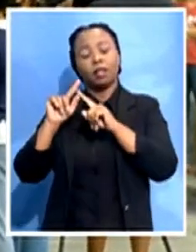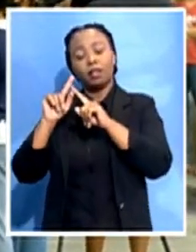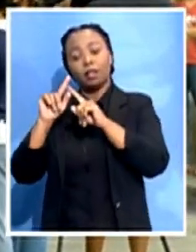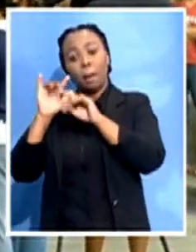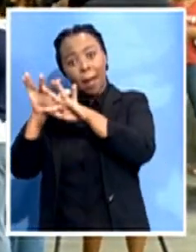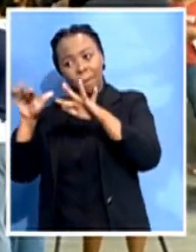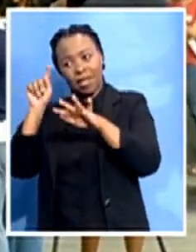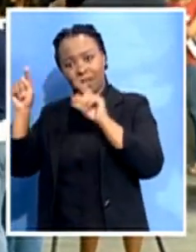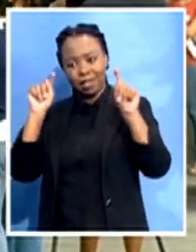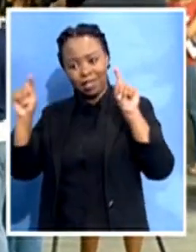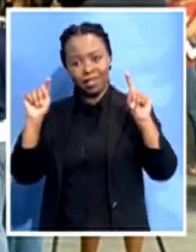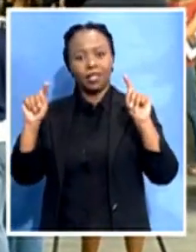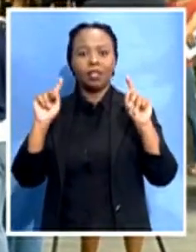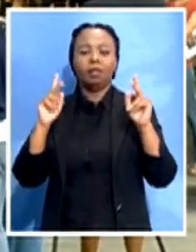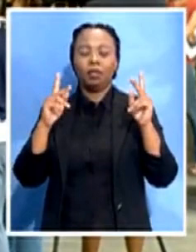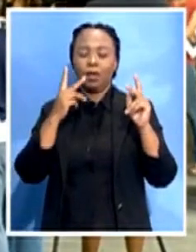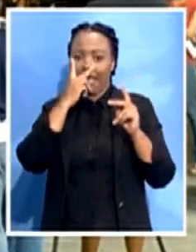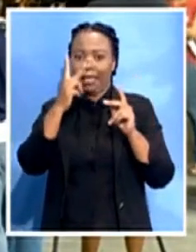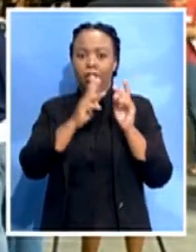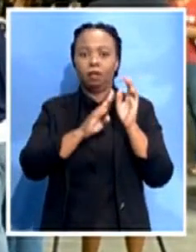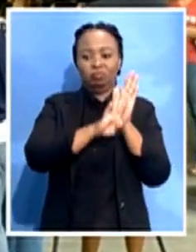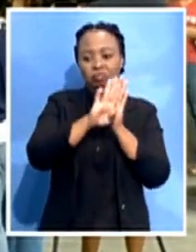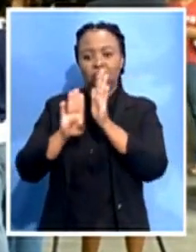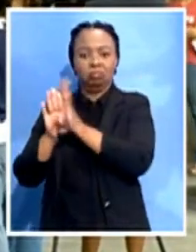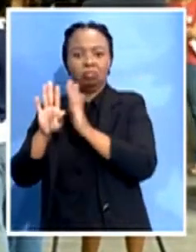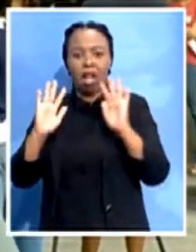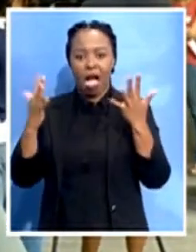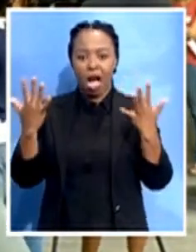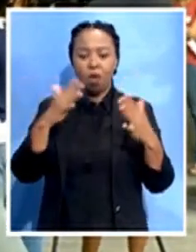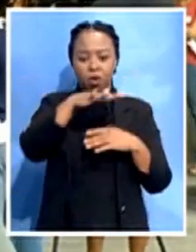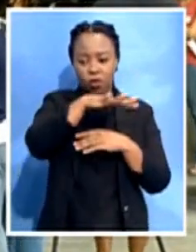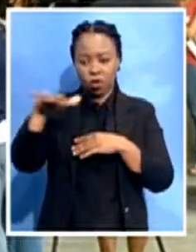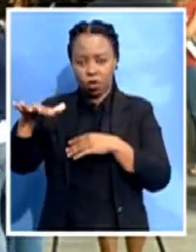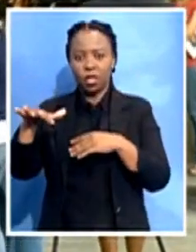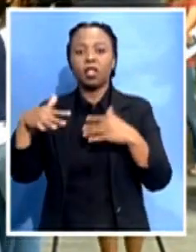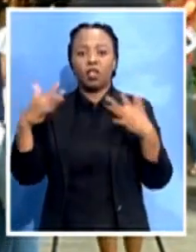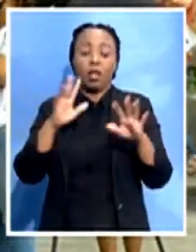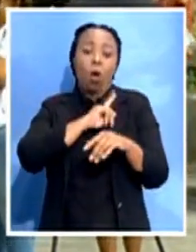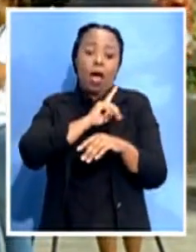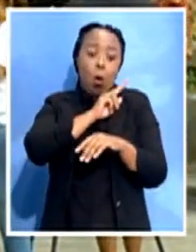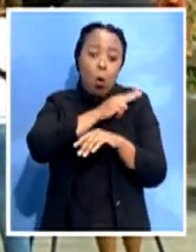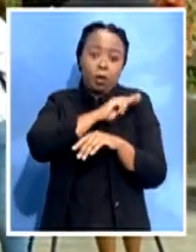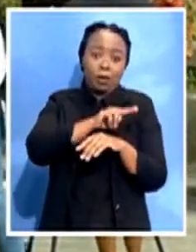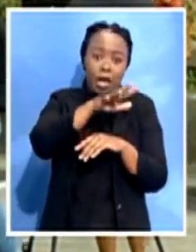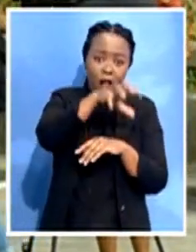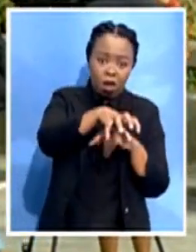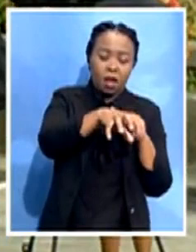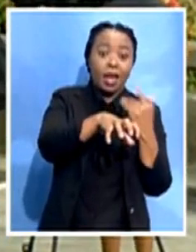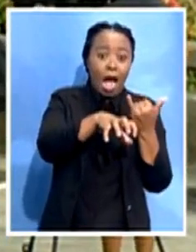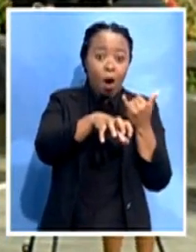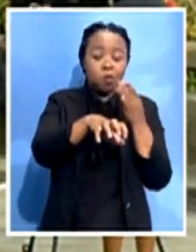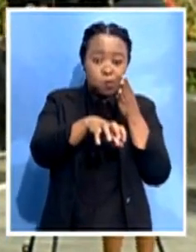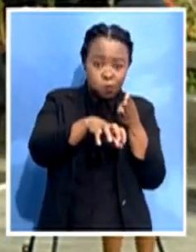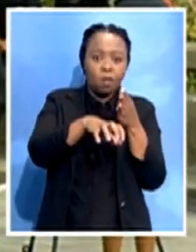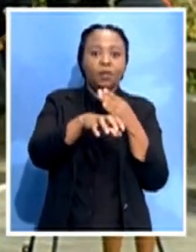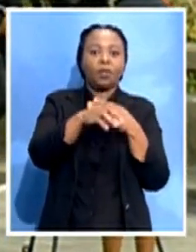vaccinations at the two registered sites, being Groote Schuur Hospital, that's the site where you are currently, and also at Tygerberg, the second site